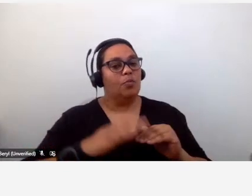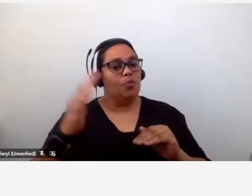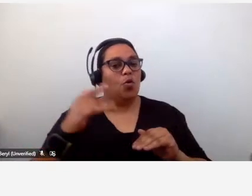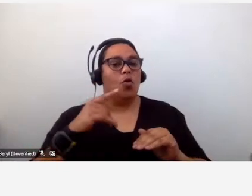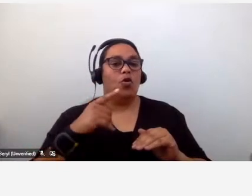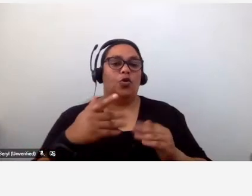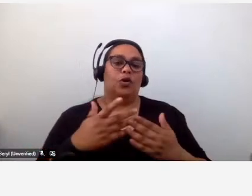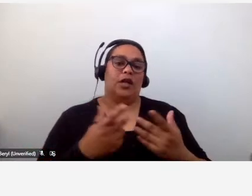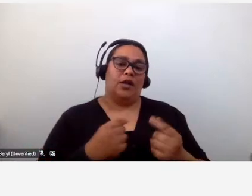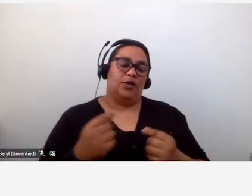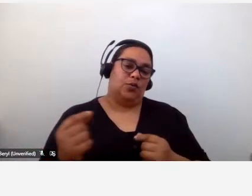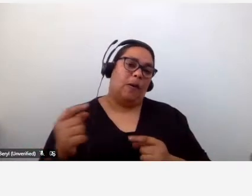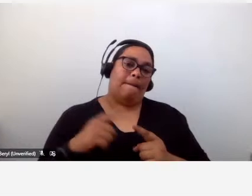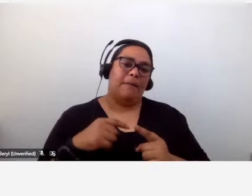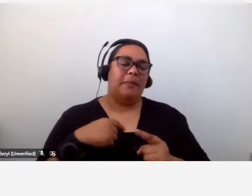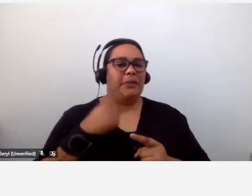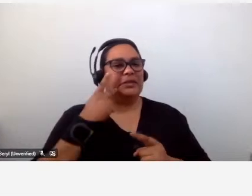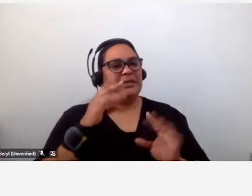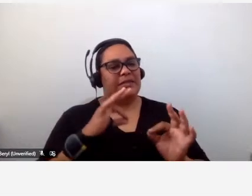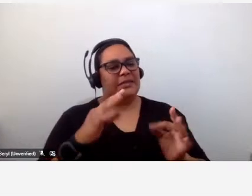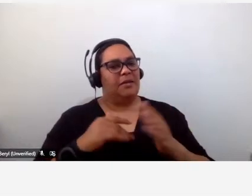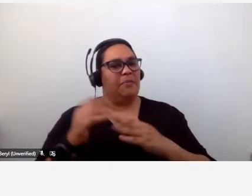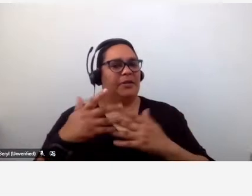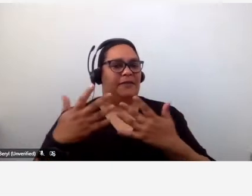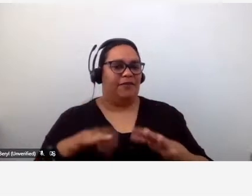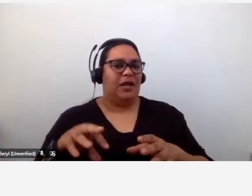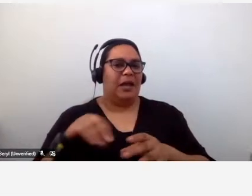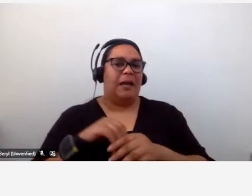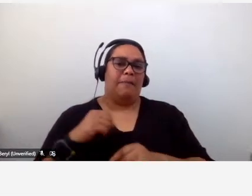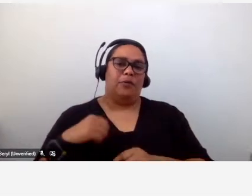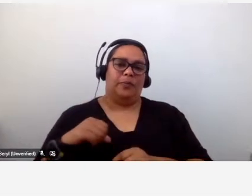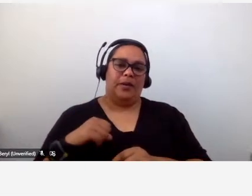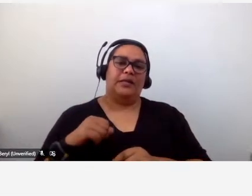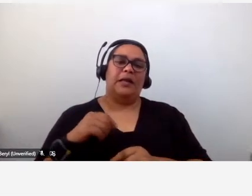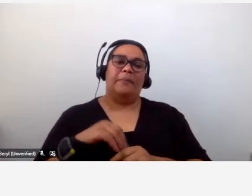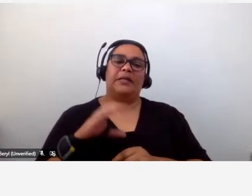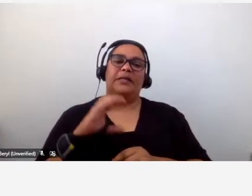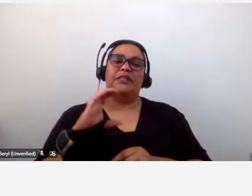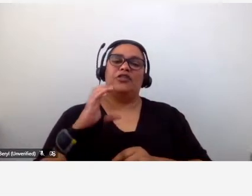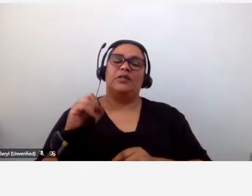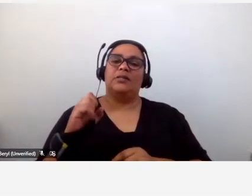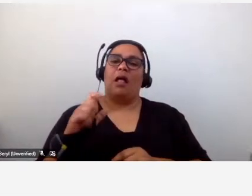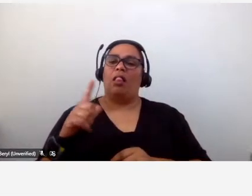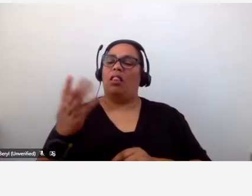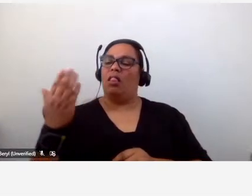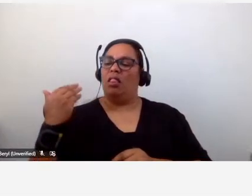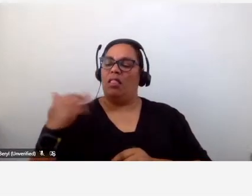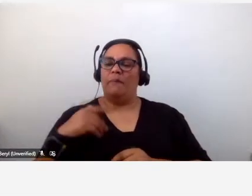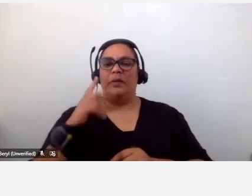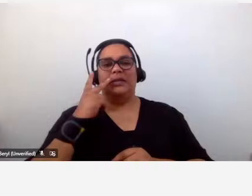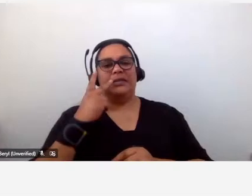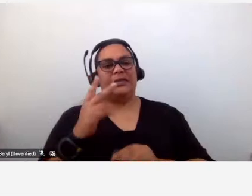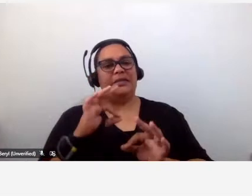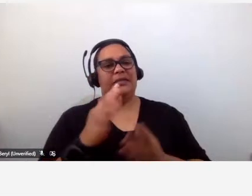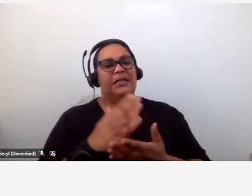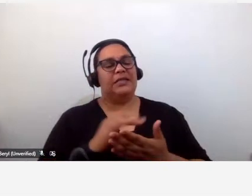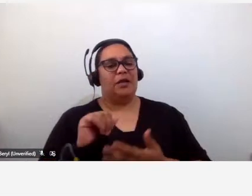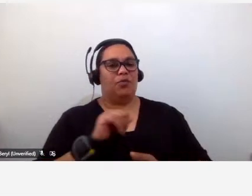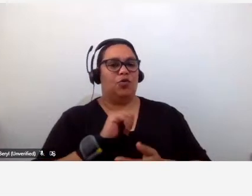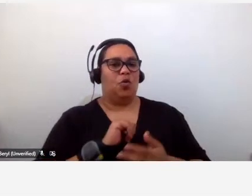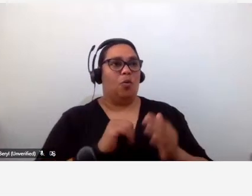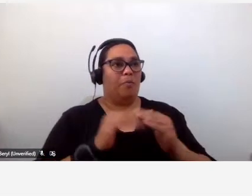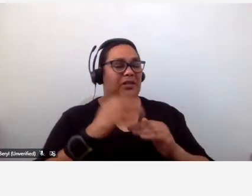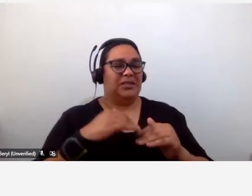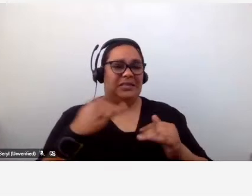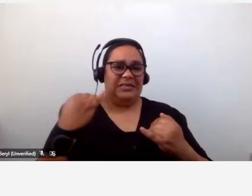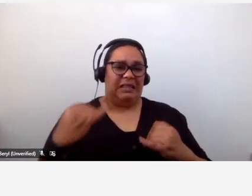do. And I've seen some of these facilities in municipalities. I was in Citrusdal the other day, and I've seen some of those facilities